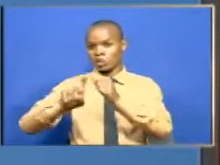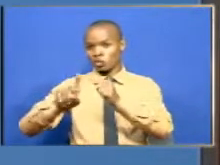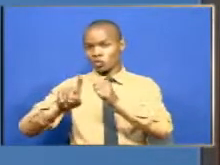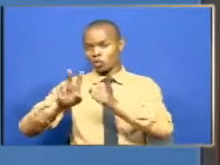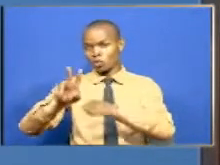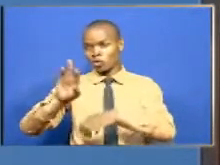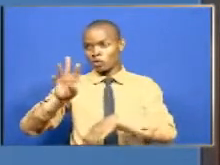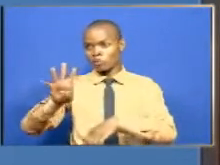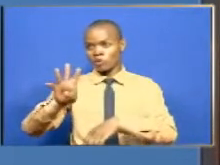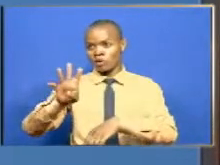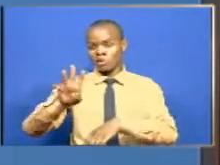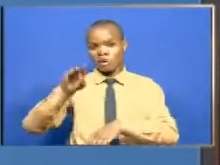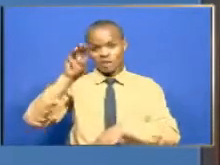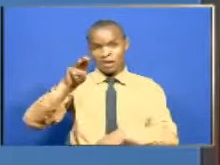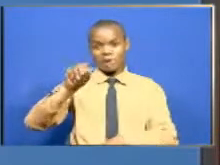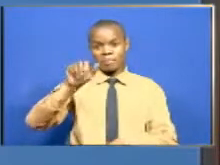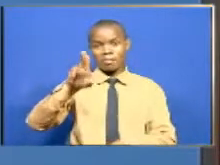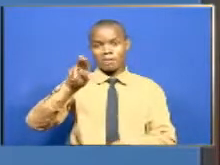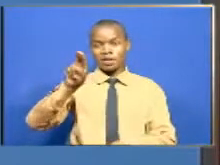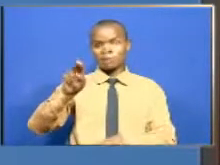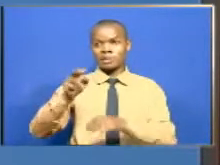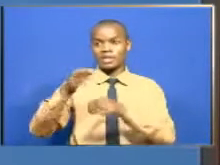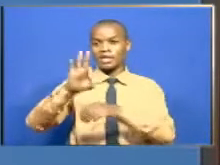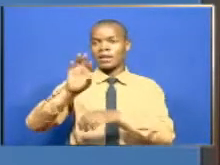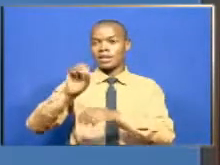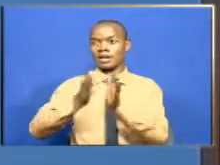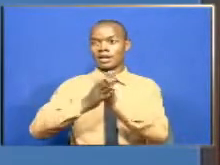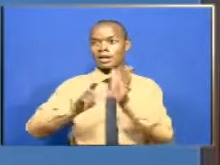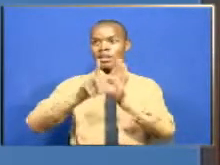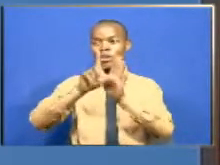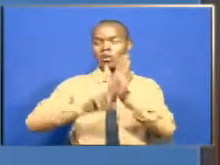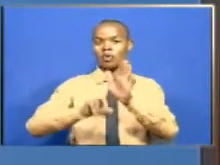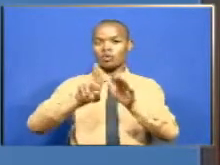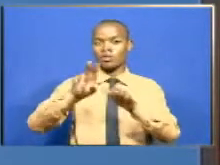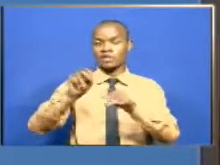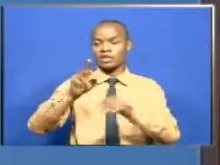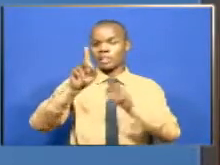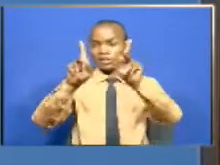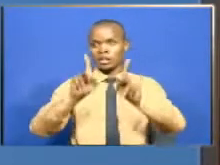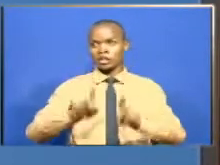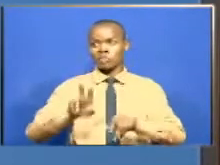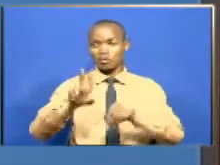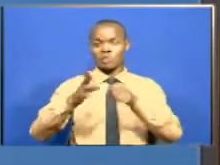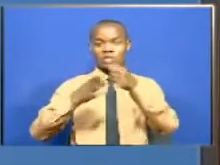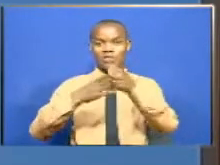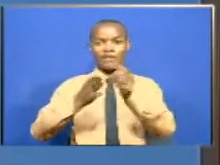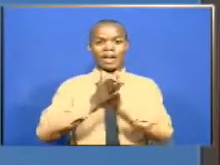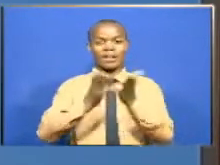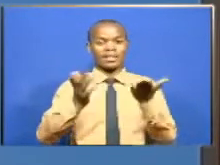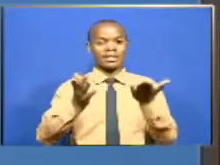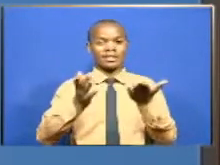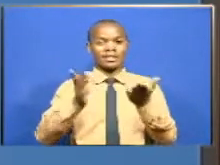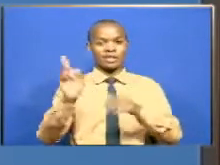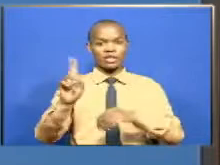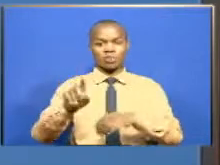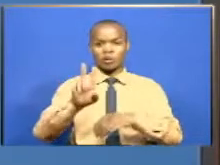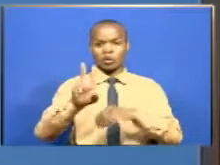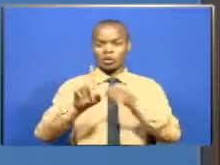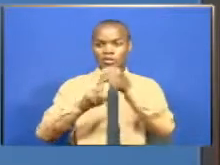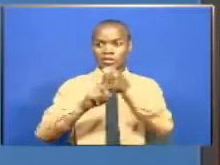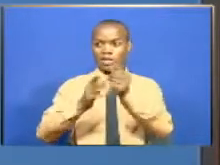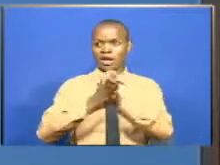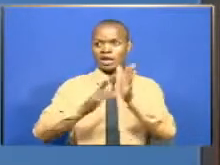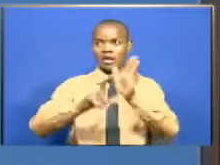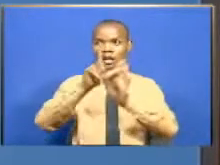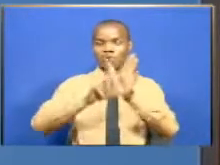Marsabit highs of 30 and lows of 18. Kisumu highs of 27, lows of 19. And Nairobi highs of 26 and